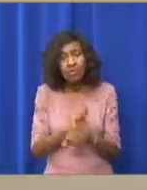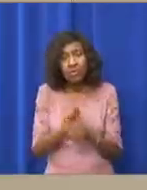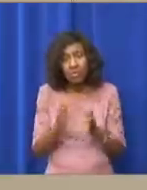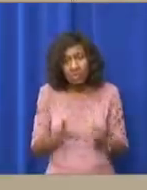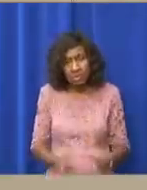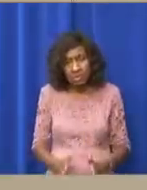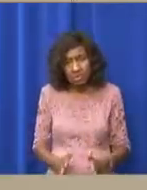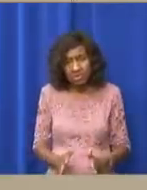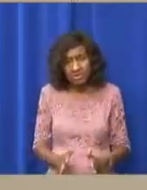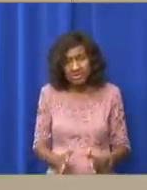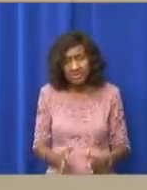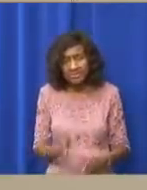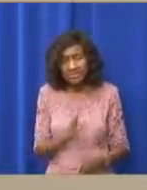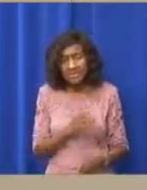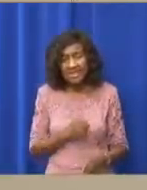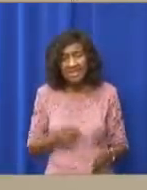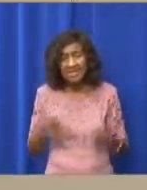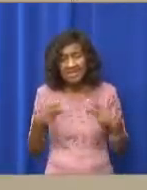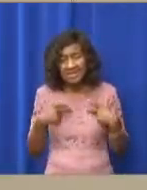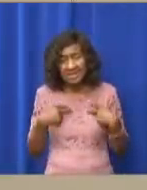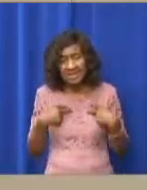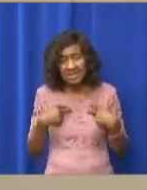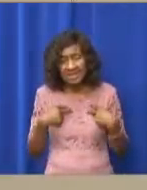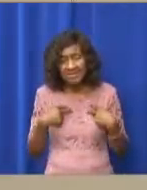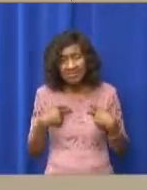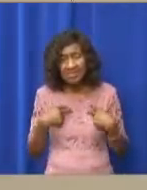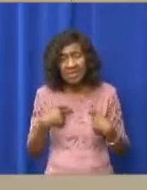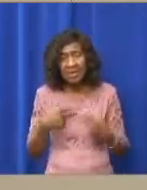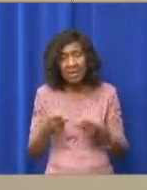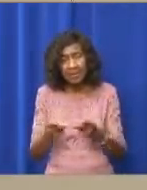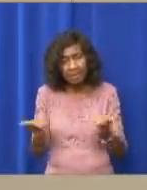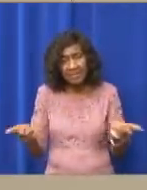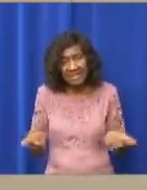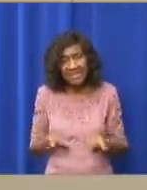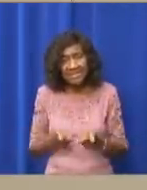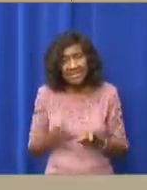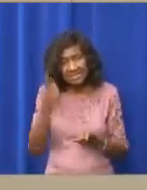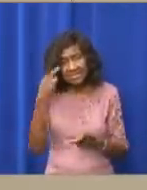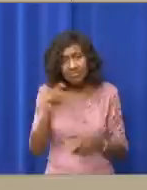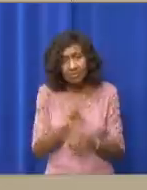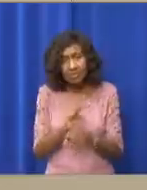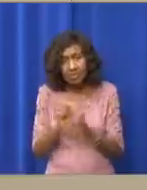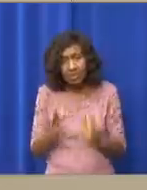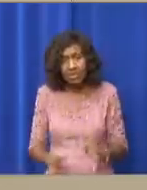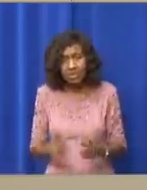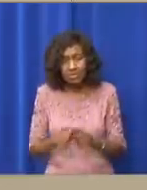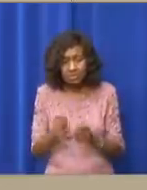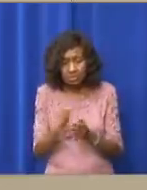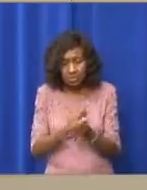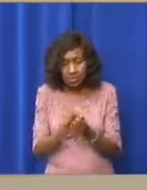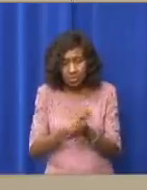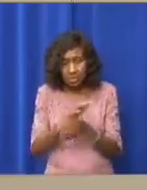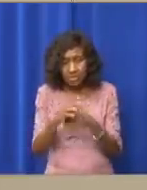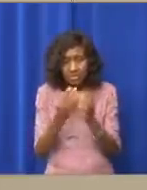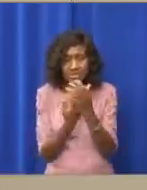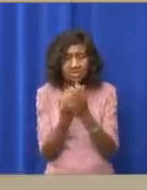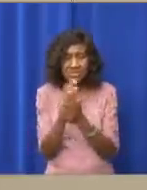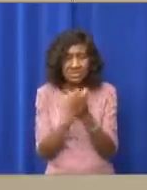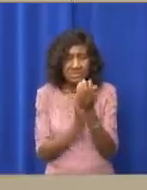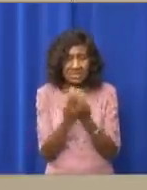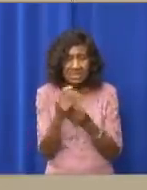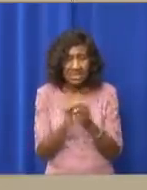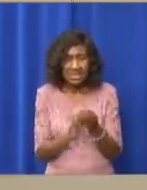there are adequate sanitation facilities to allow for the frequent washing of hands and the like, and